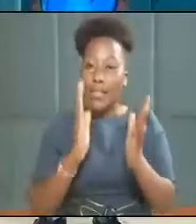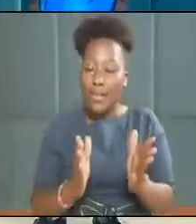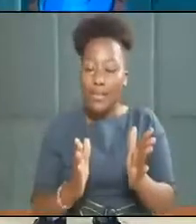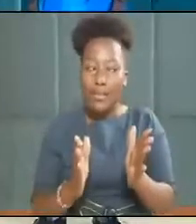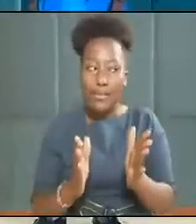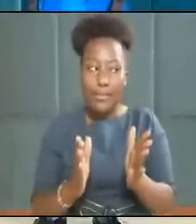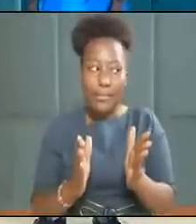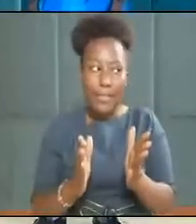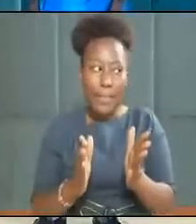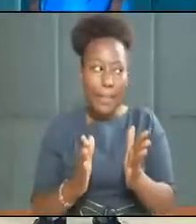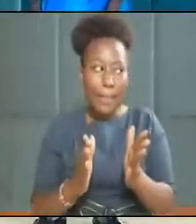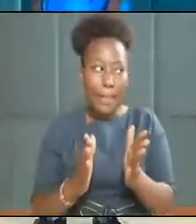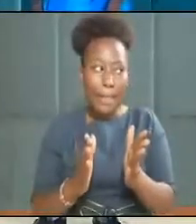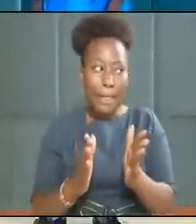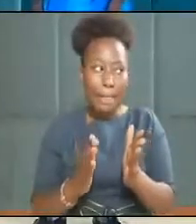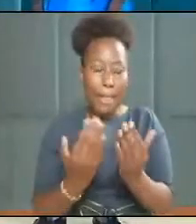prospered.